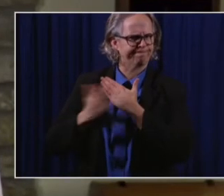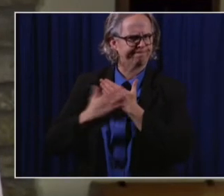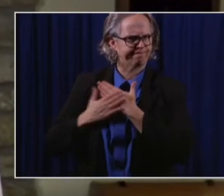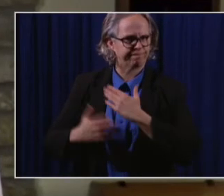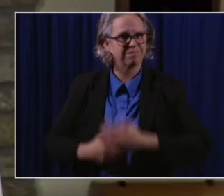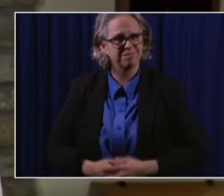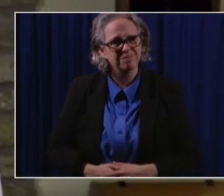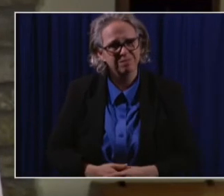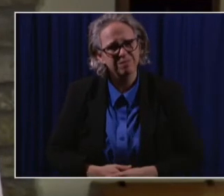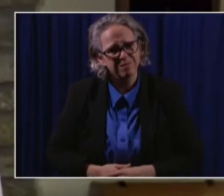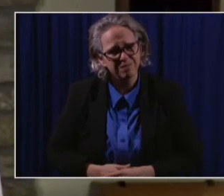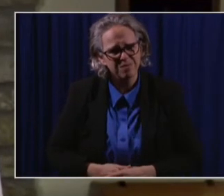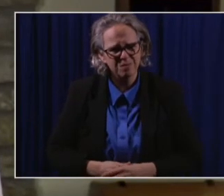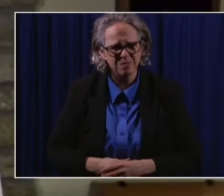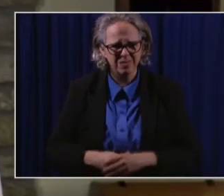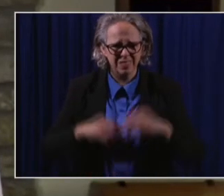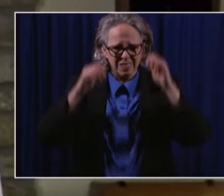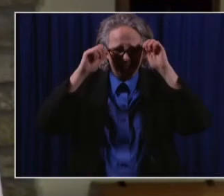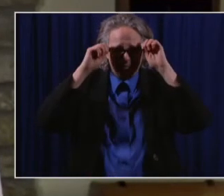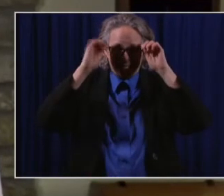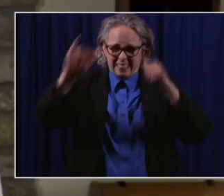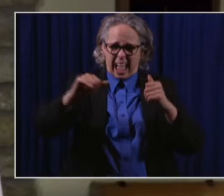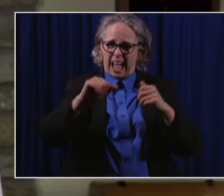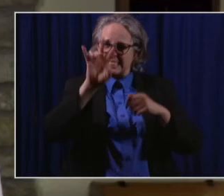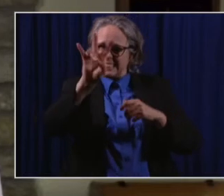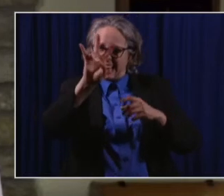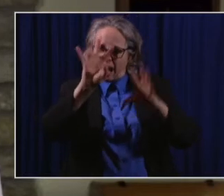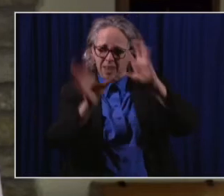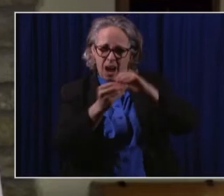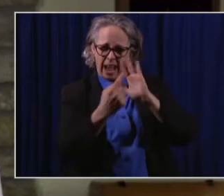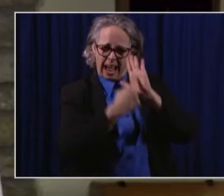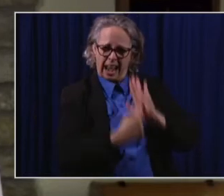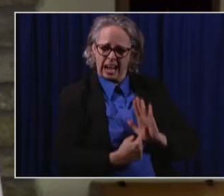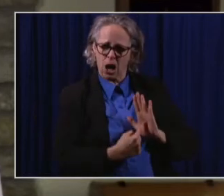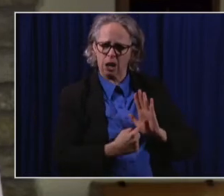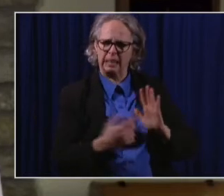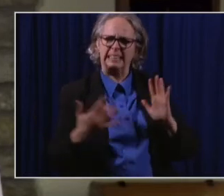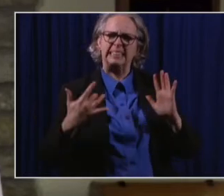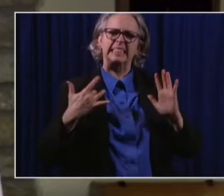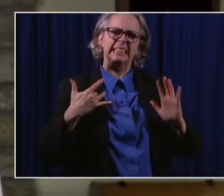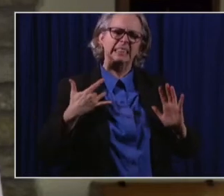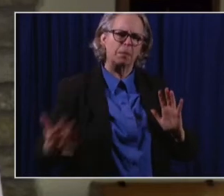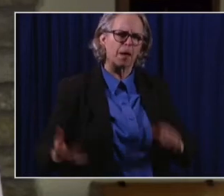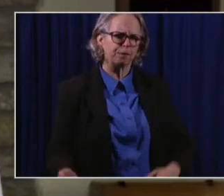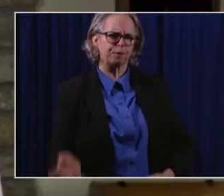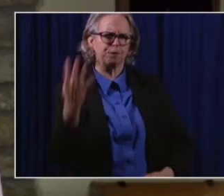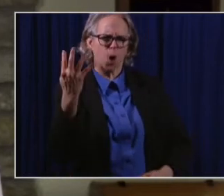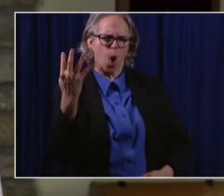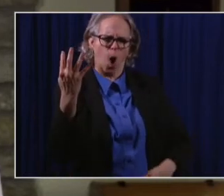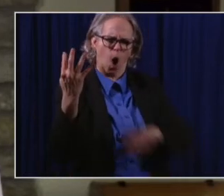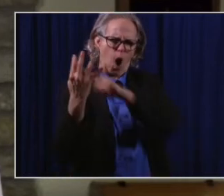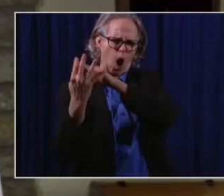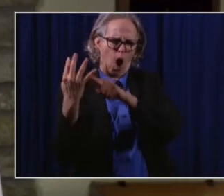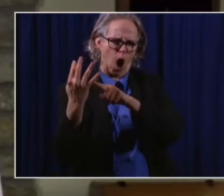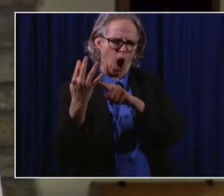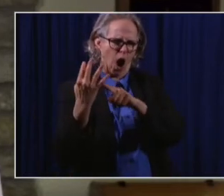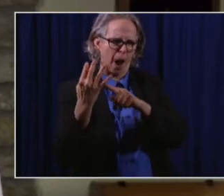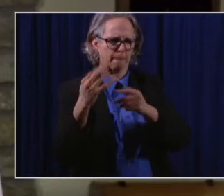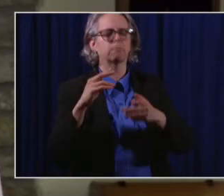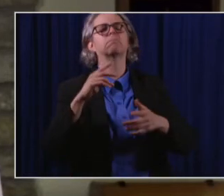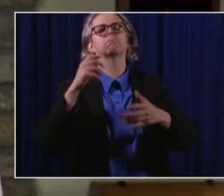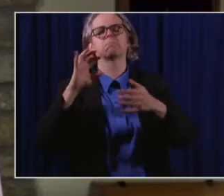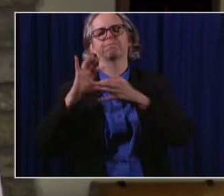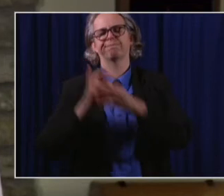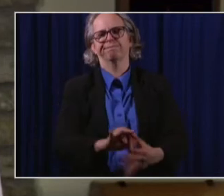There are 4 of these indicators that are typically present for our red counties so far. This is what our weather